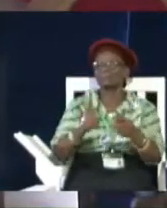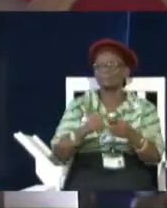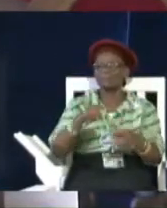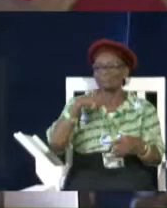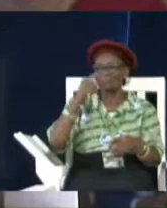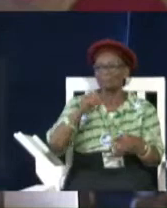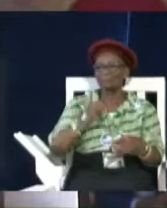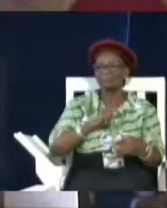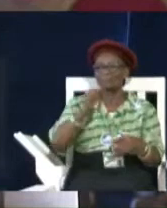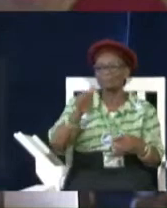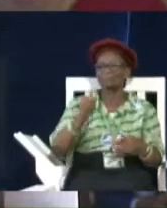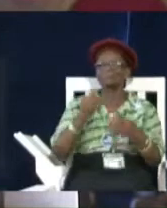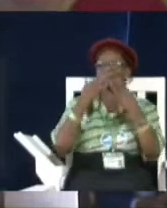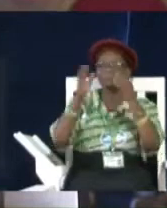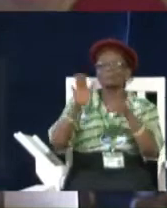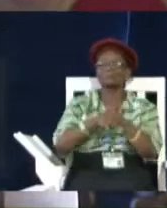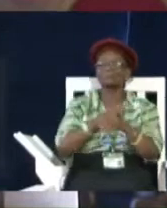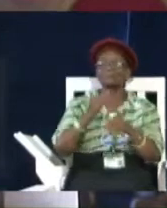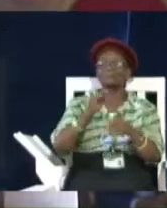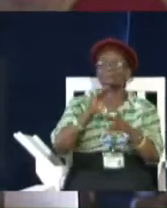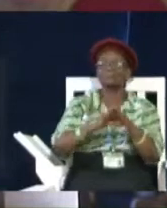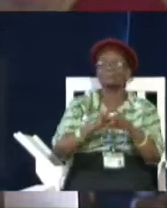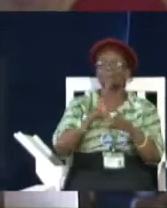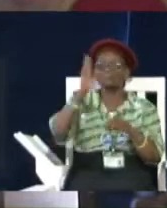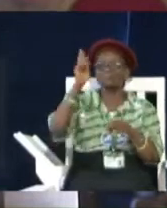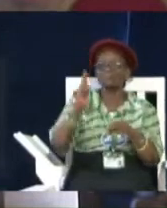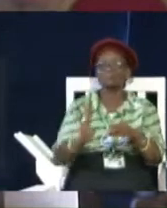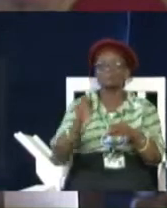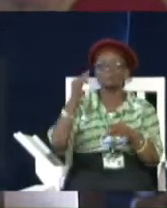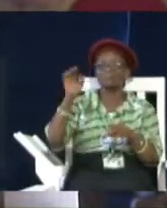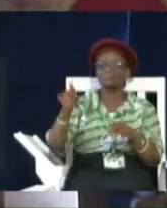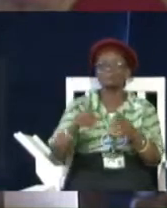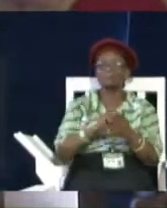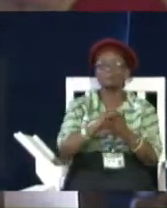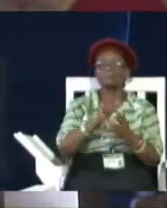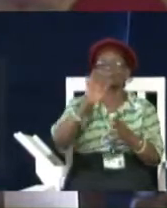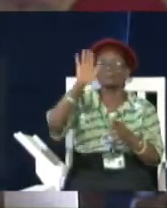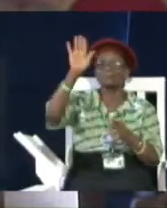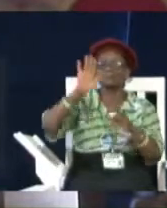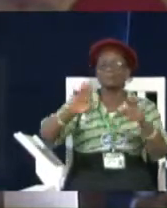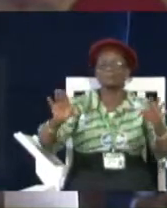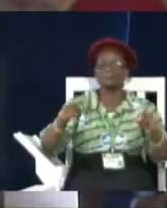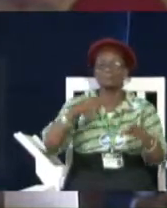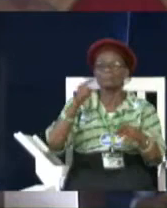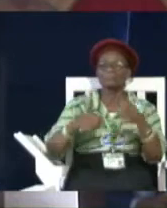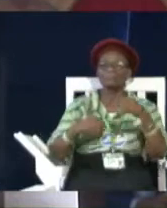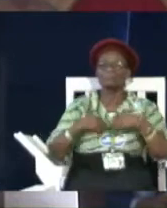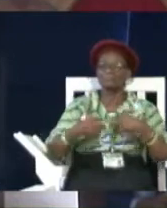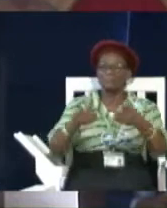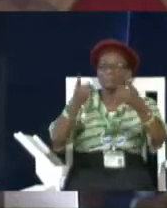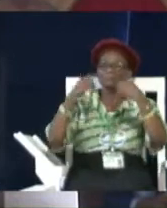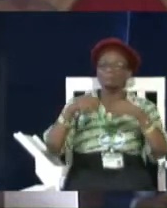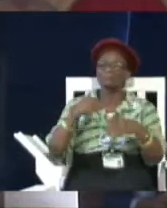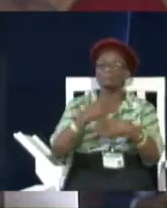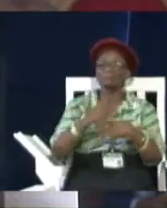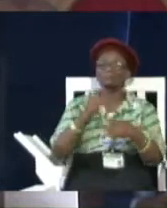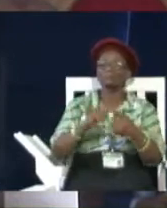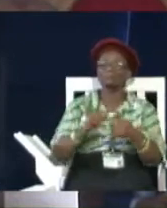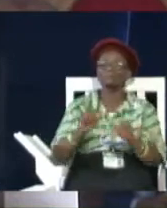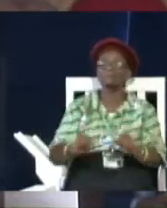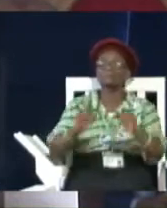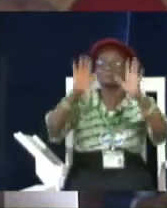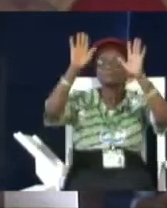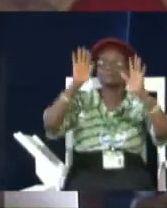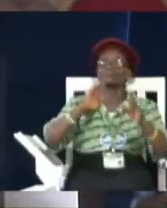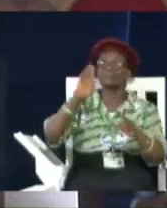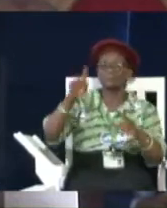I'm grateful on behalf of these your children who have come forward tonight to surrender their lives to you. Father,